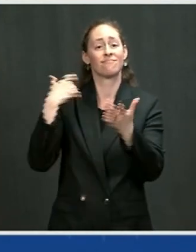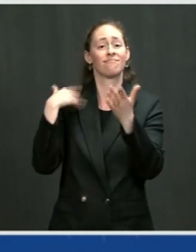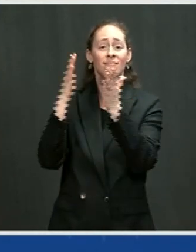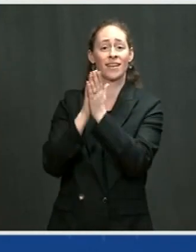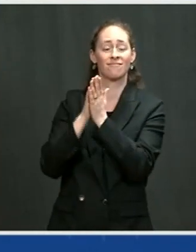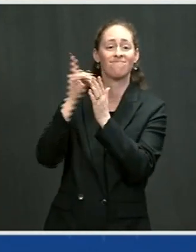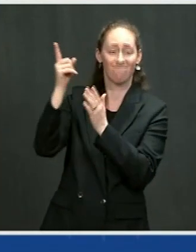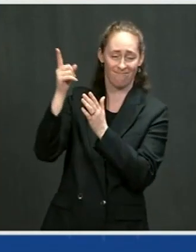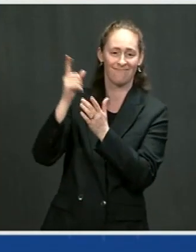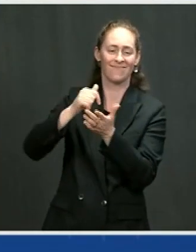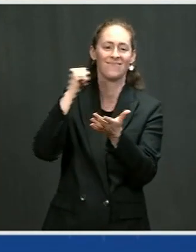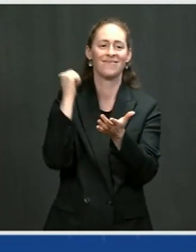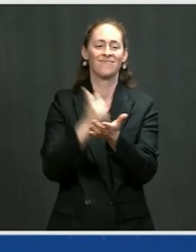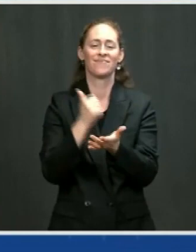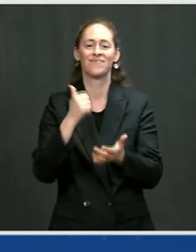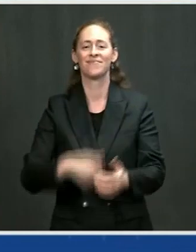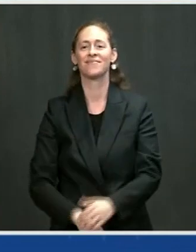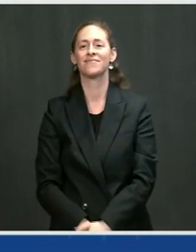Amen.